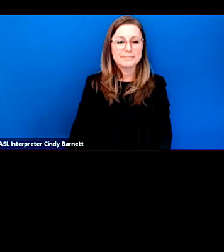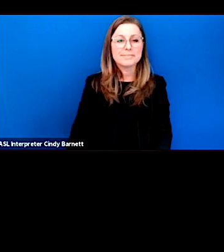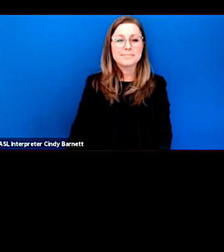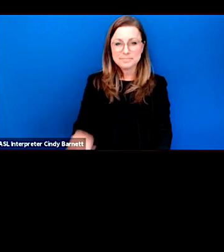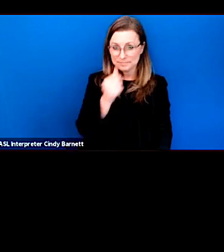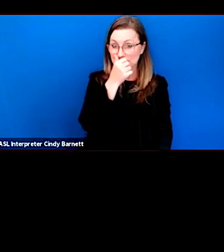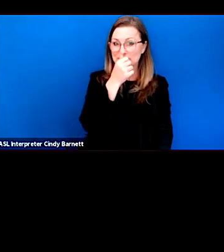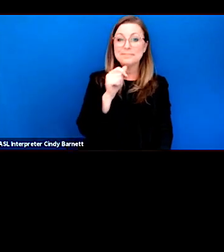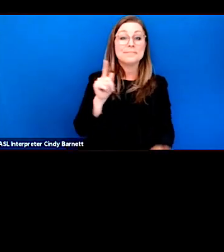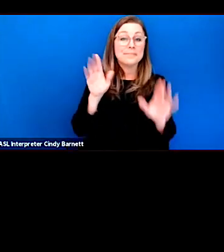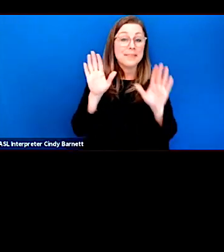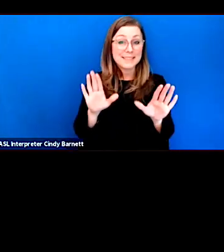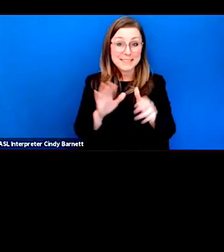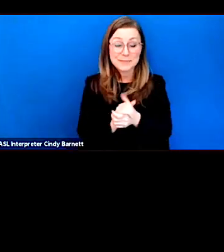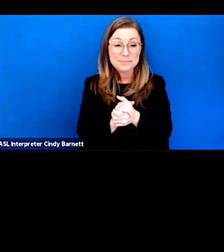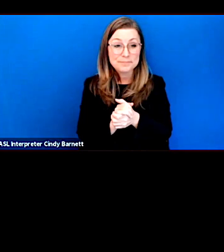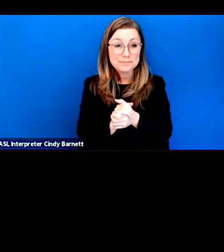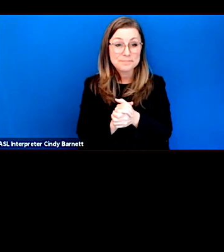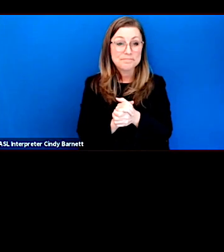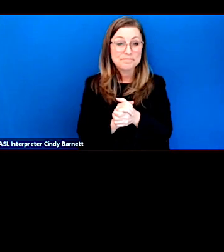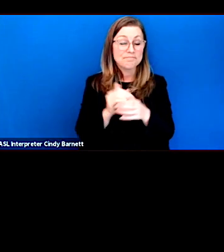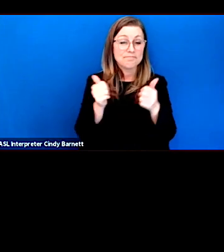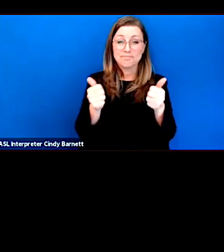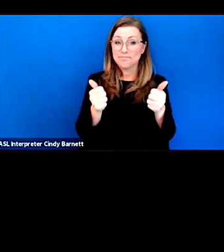Excellent. That's looking great.